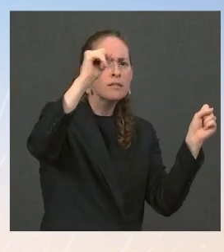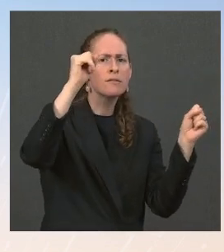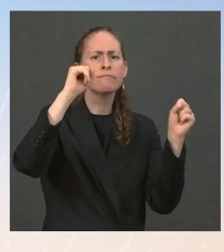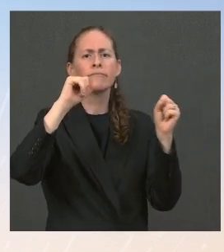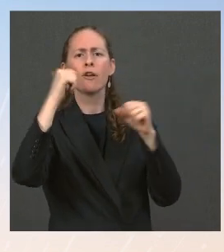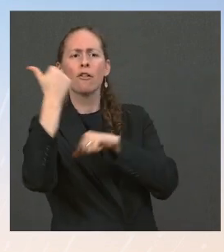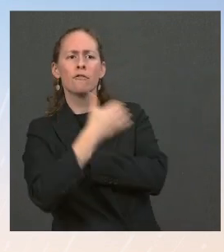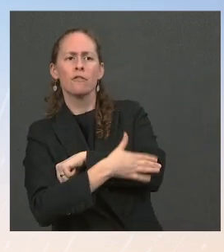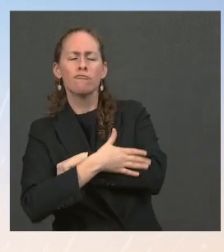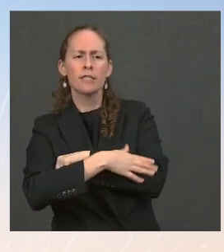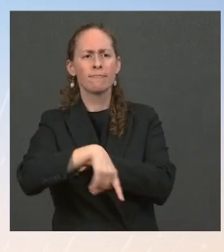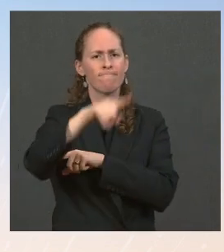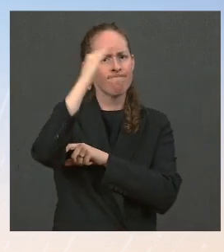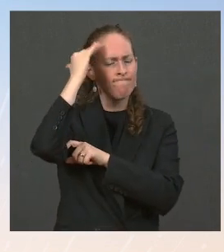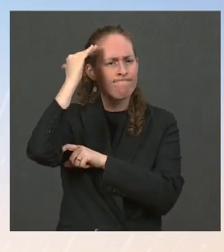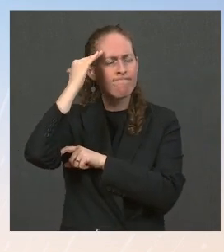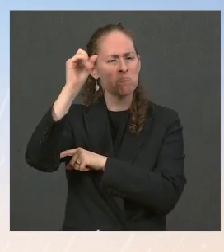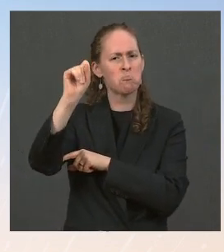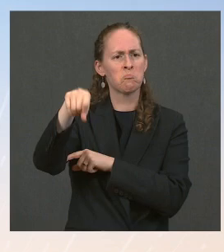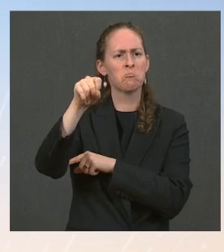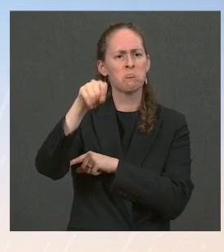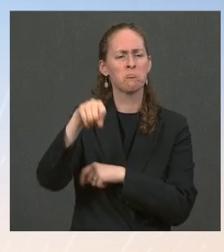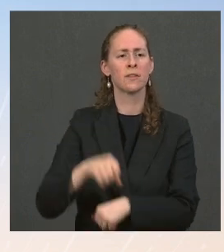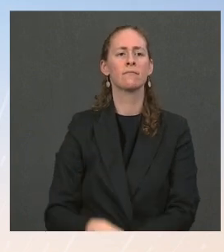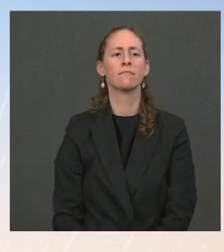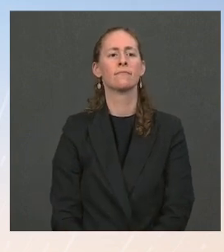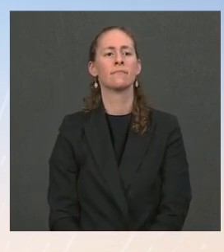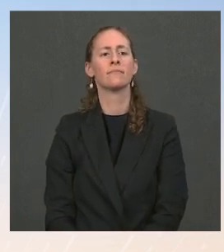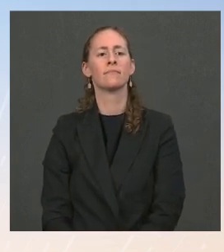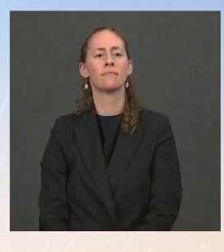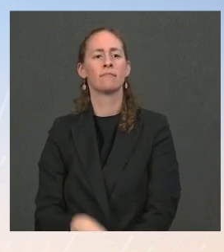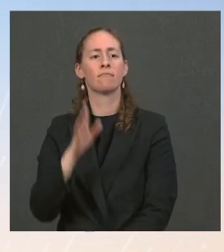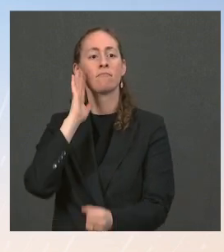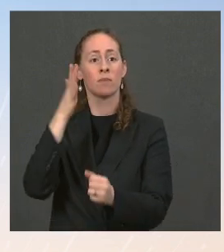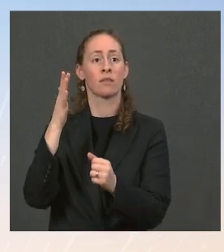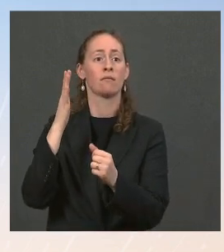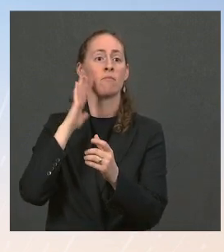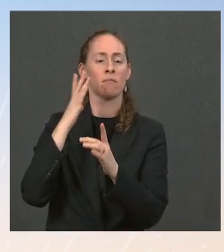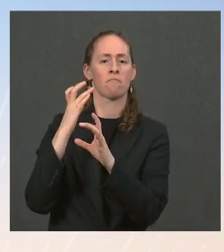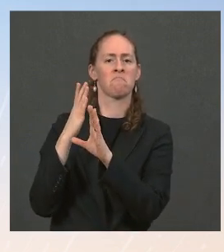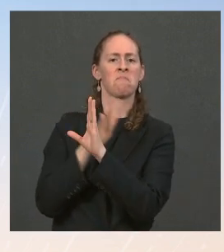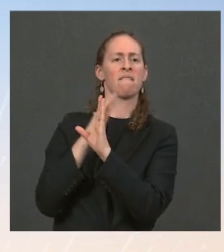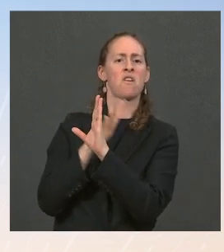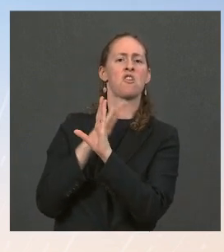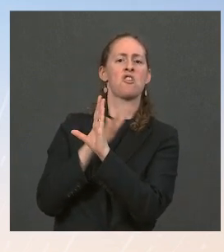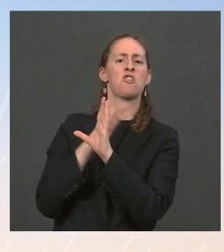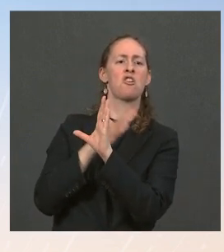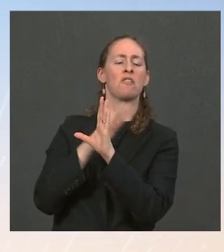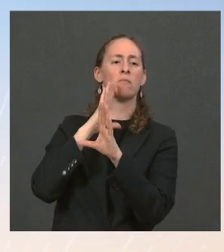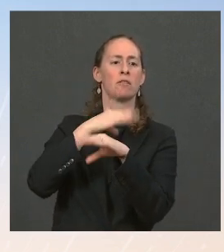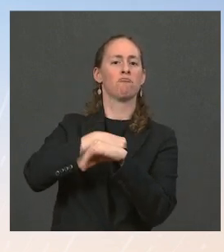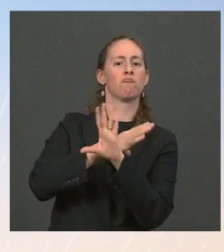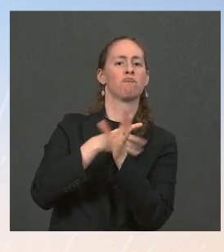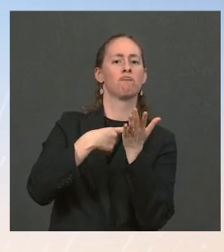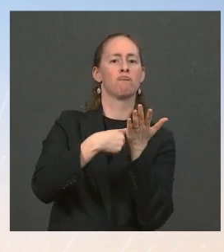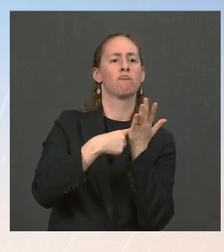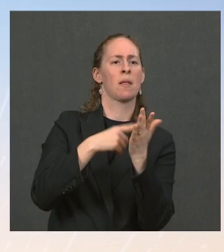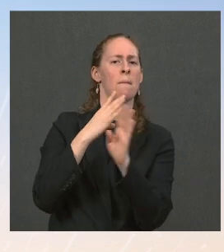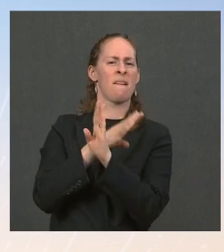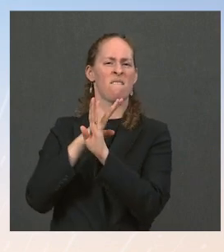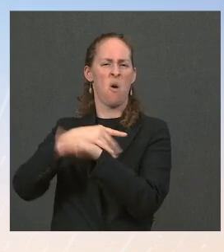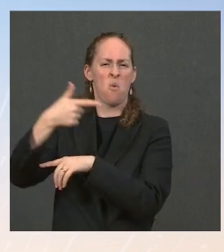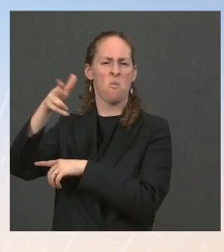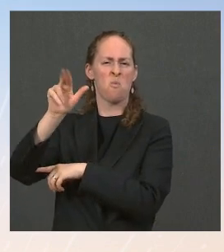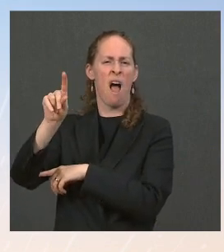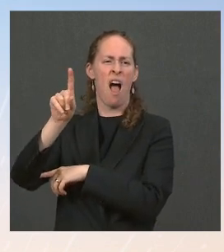region. I can convey to you that we will have a preview call on the Quad meeting, which I know there's a lot of excitement about, for